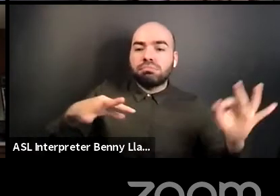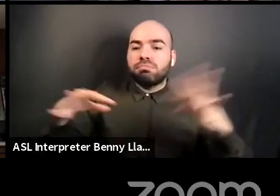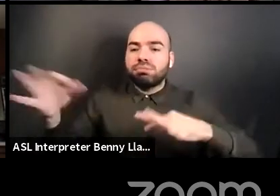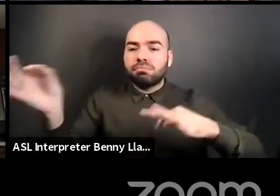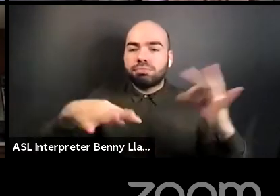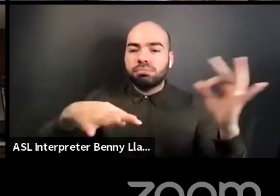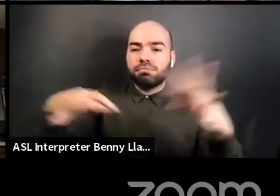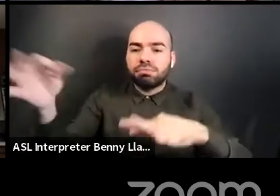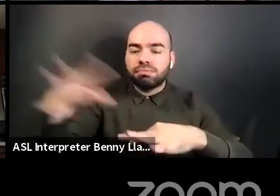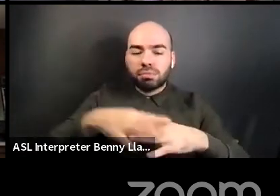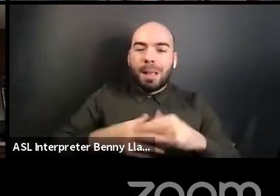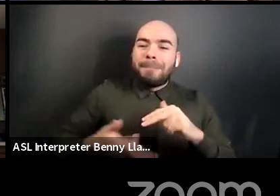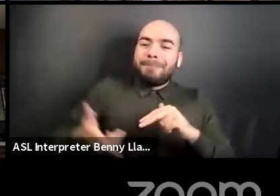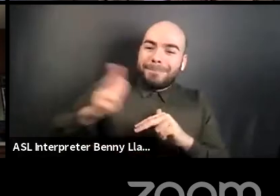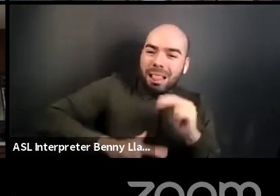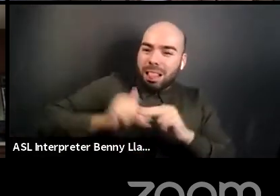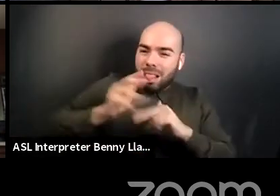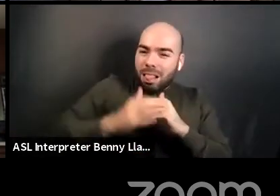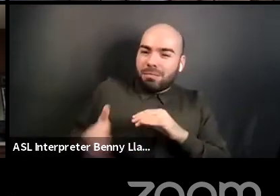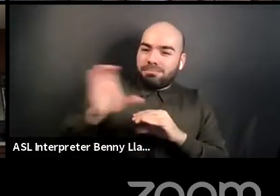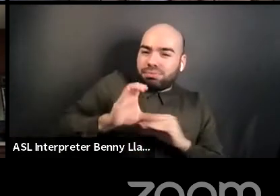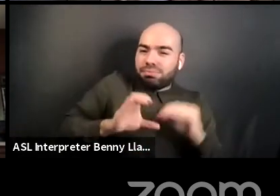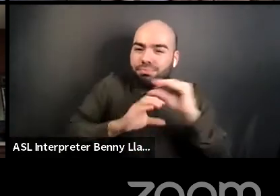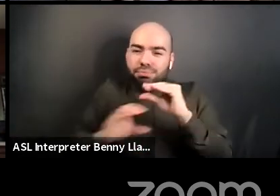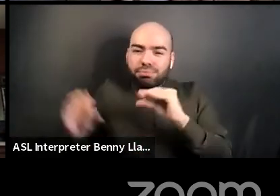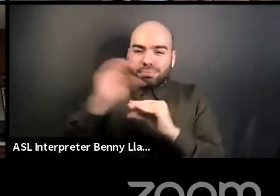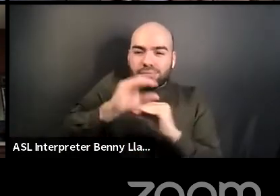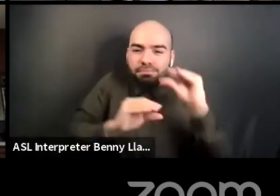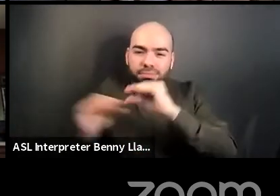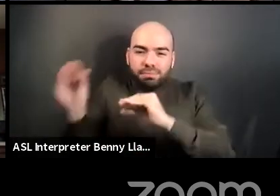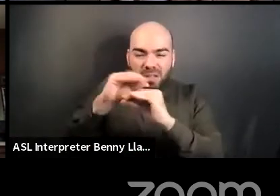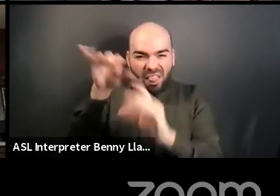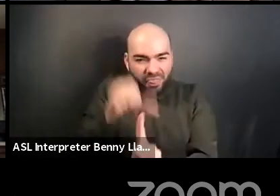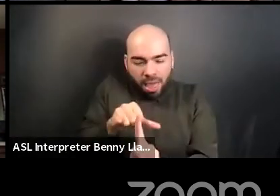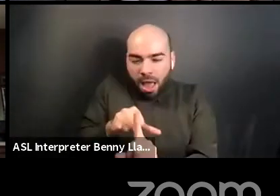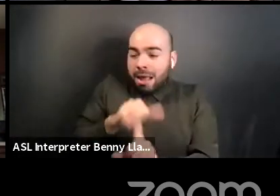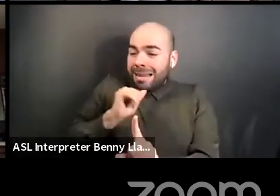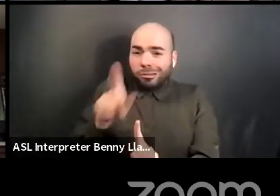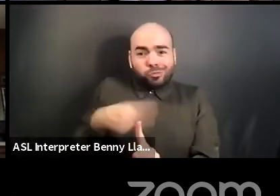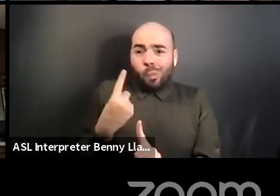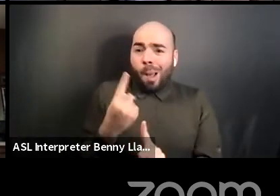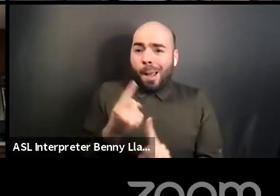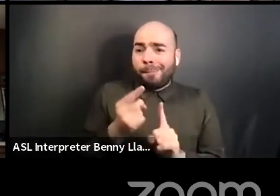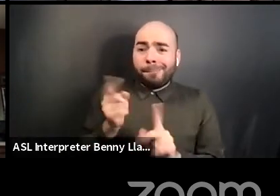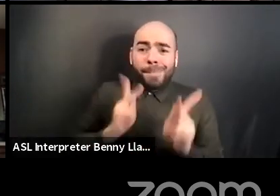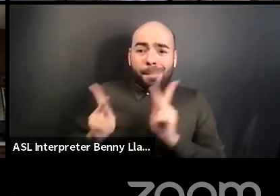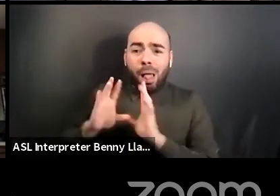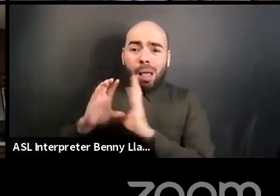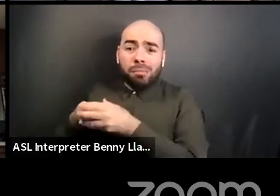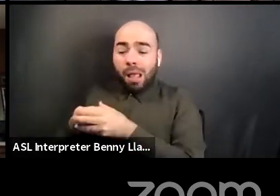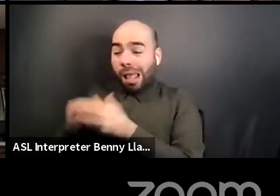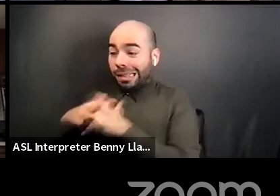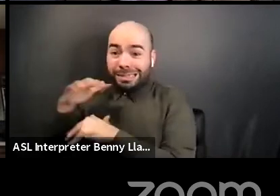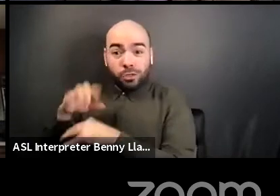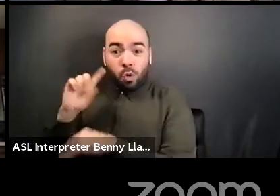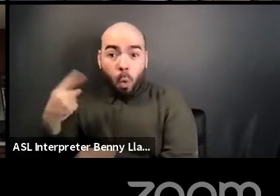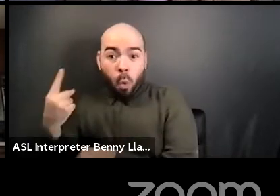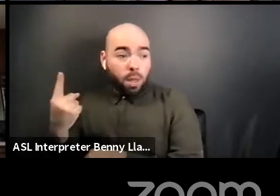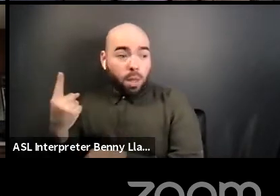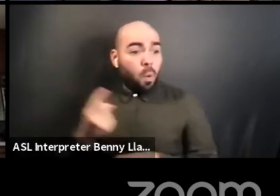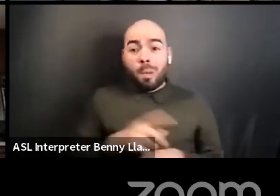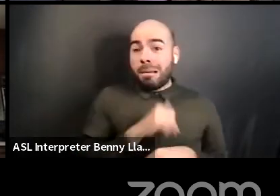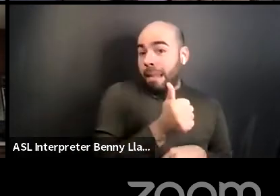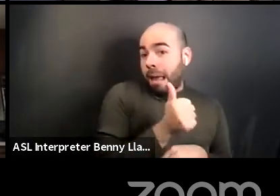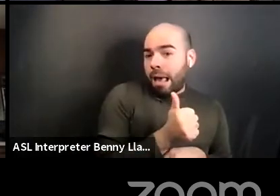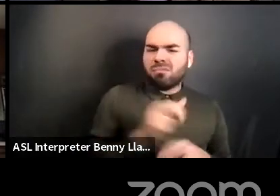be a diverse group of people, not just Indigenous and non-Indigenous, but a diverse group of people